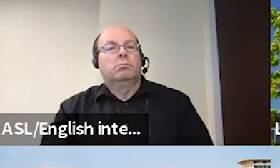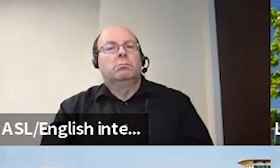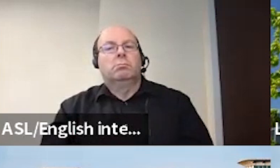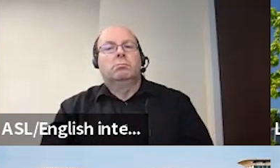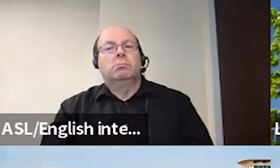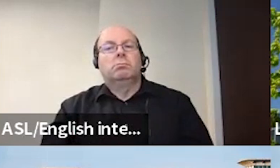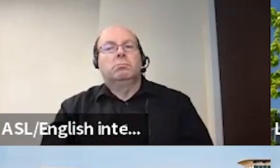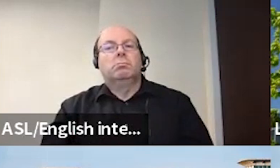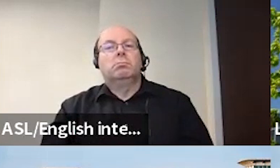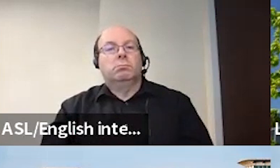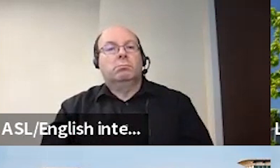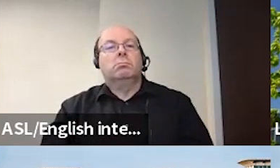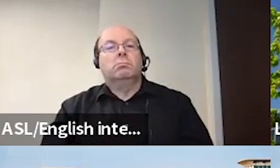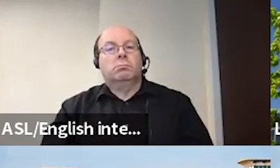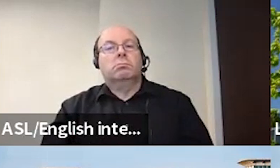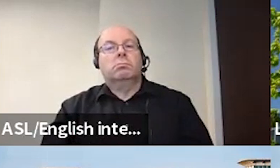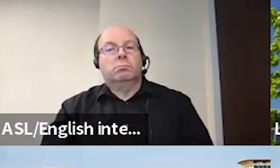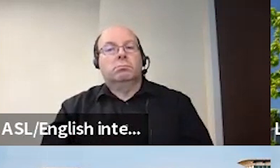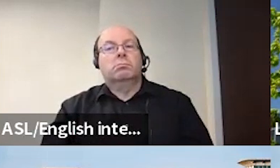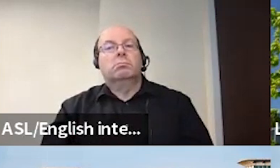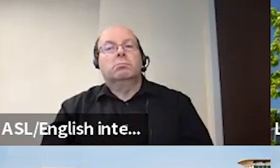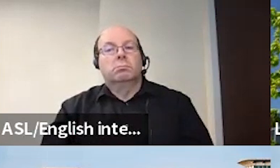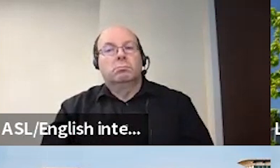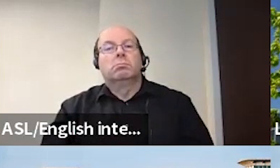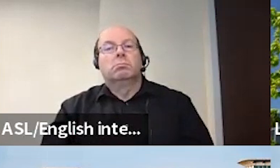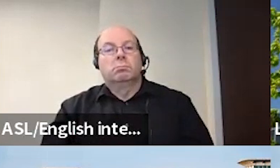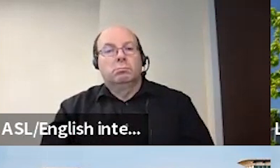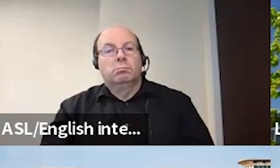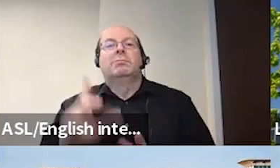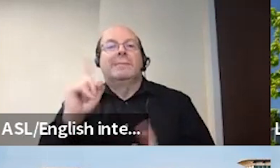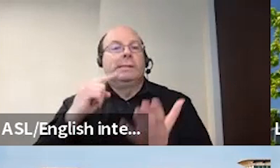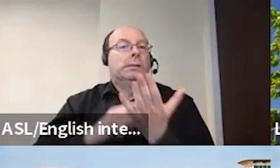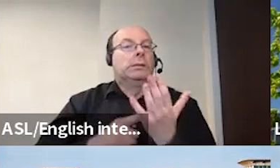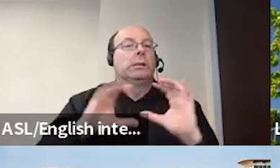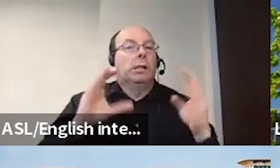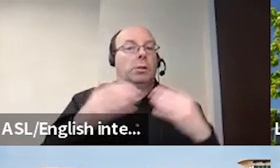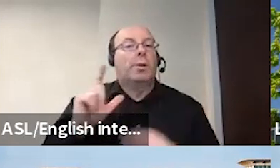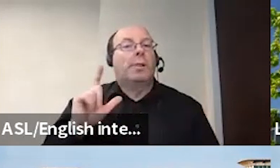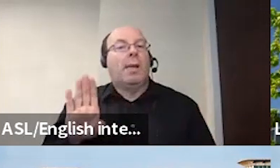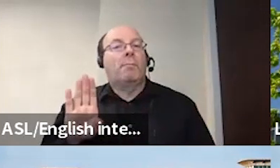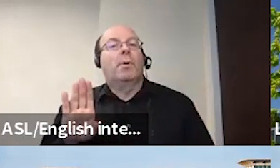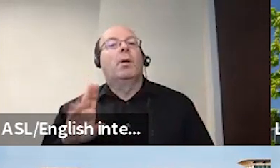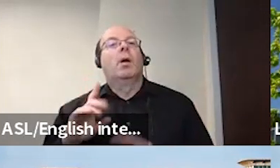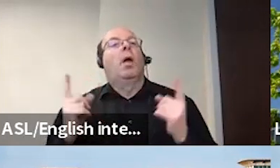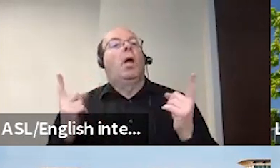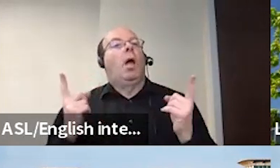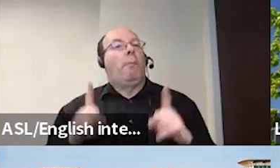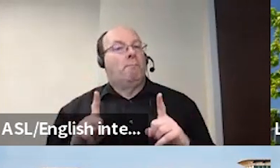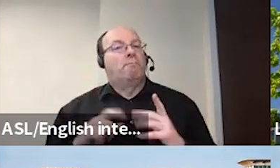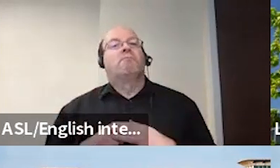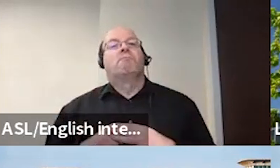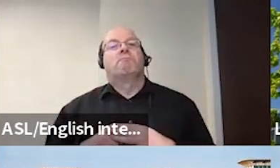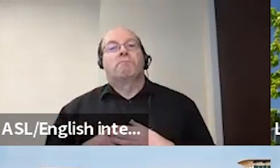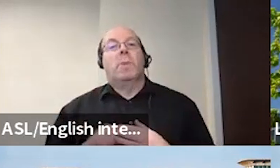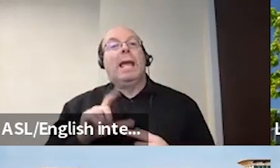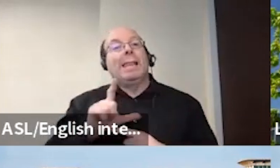So we faced this question earlier with labs and classrooms as well. And what we found was that in a lot of the